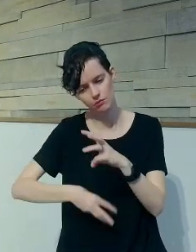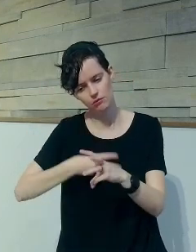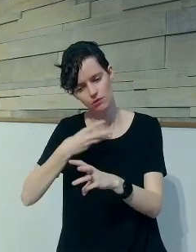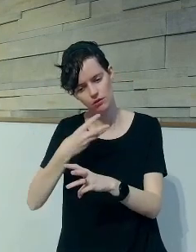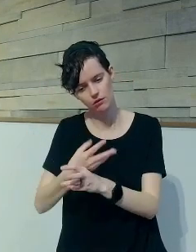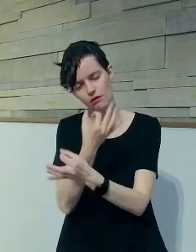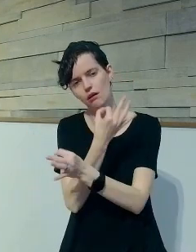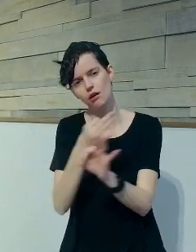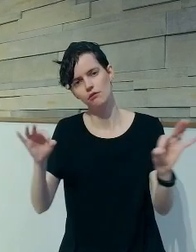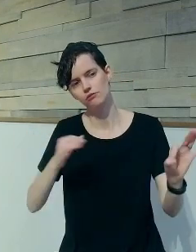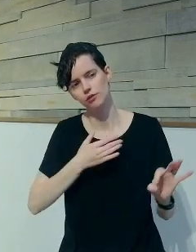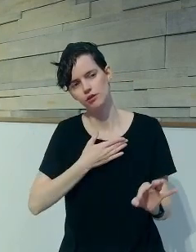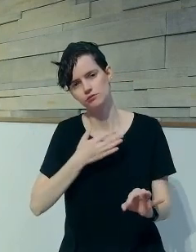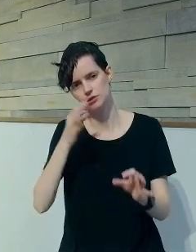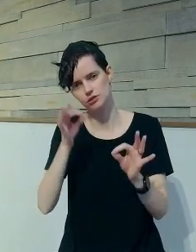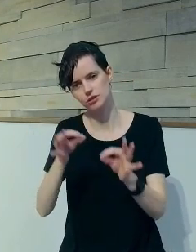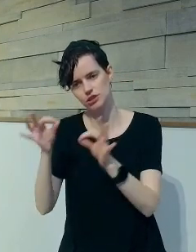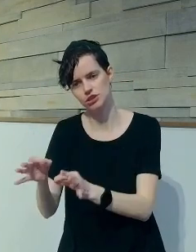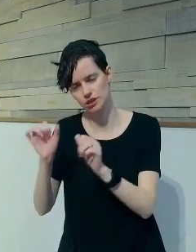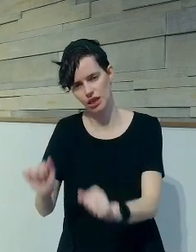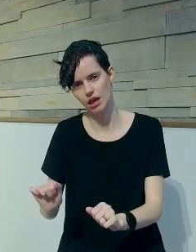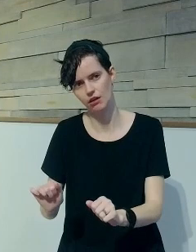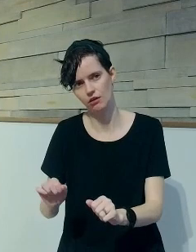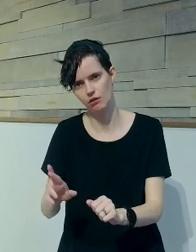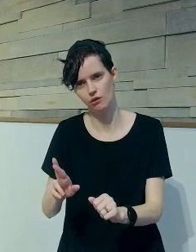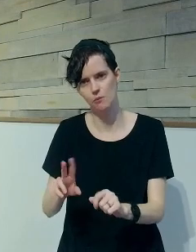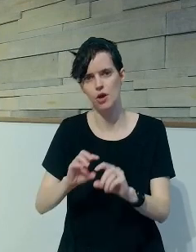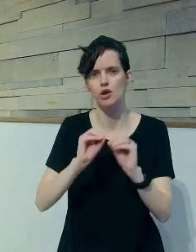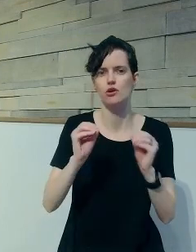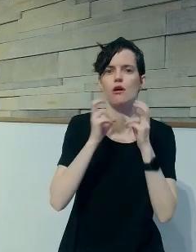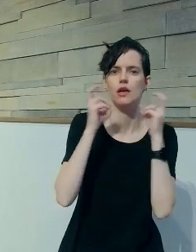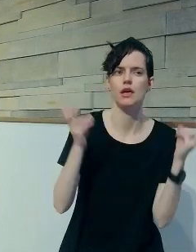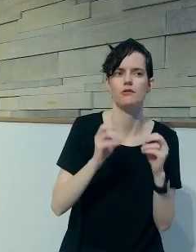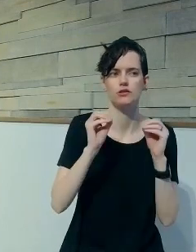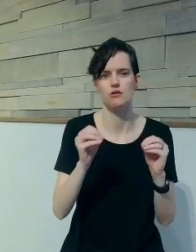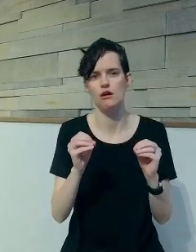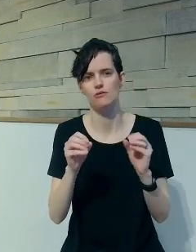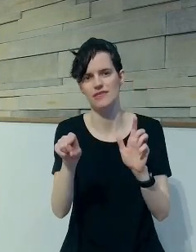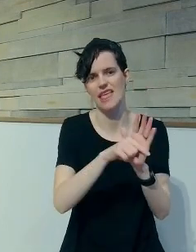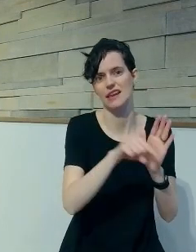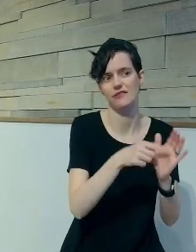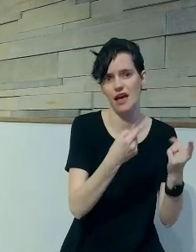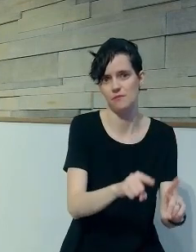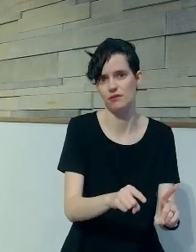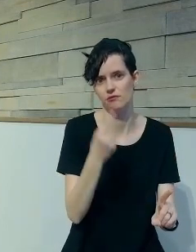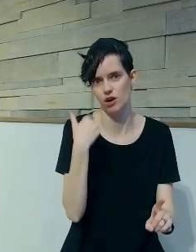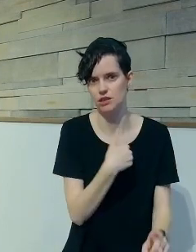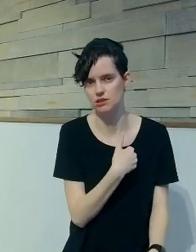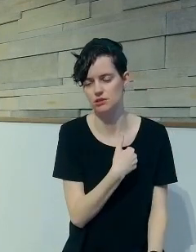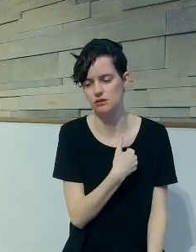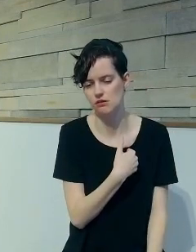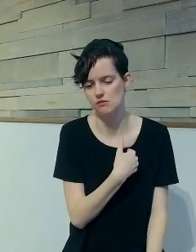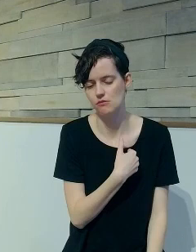of free will where we can make choices? And yet there's no evil and there's no downside. And there's no bad things that happen to us.